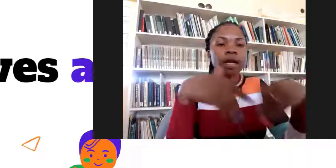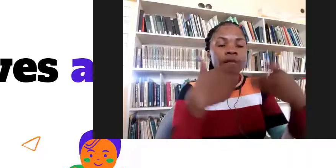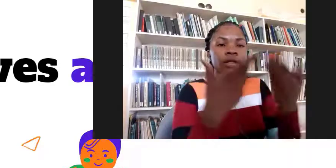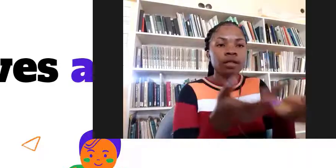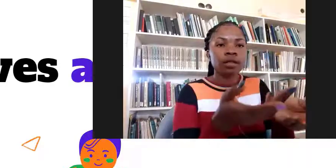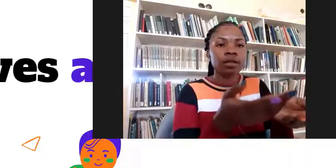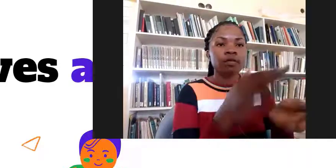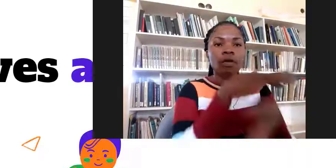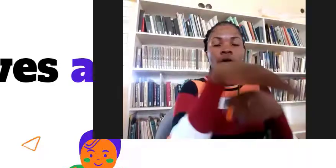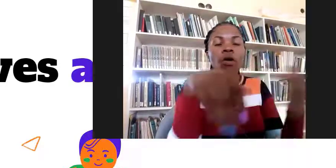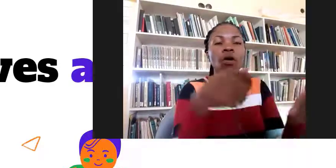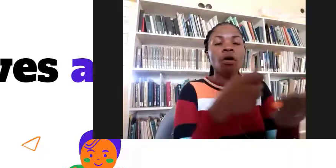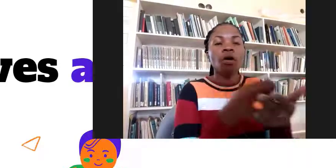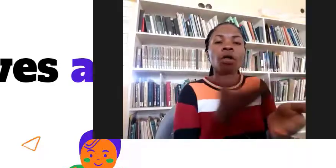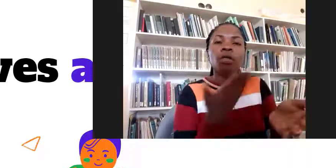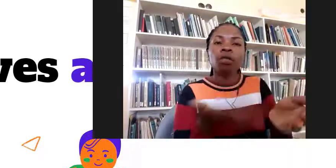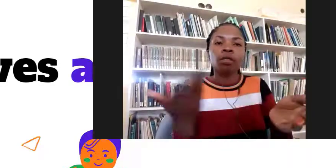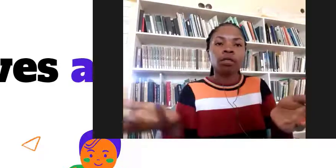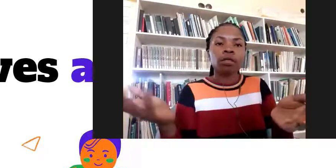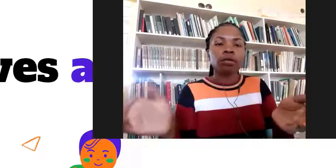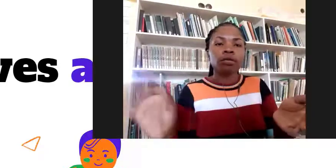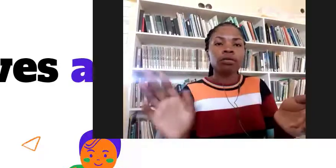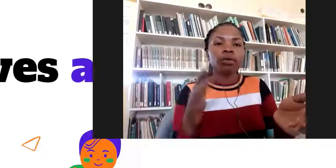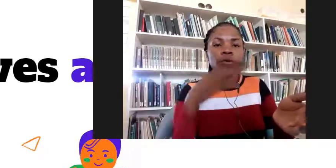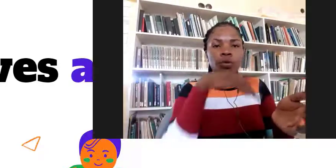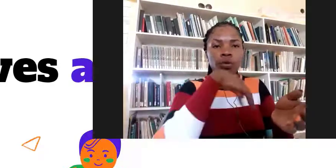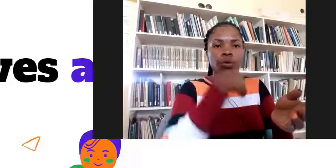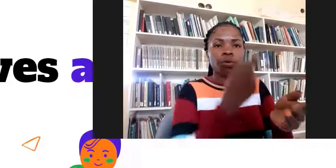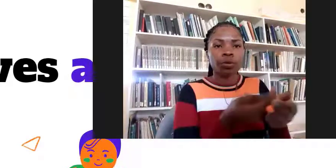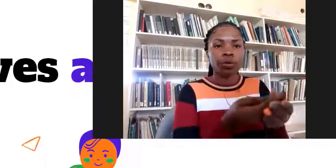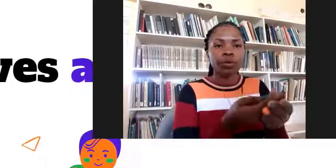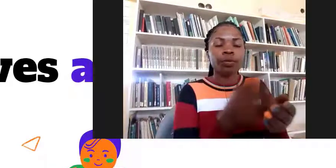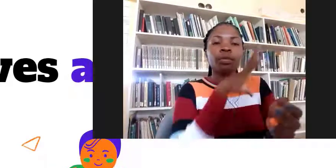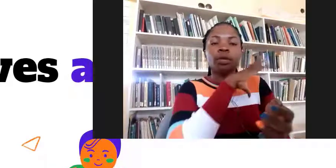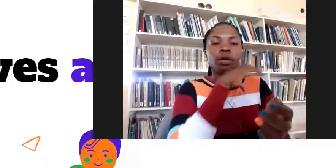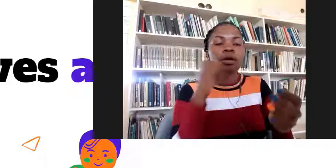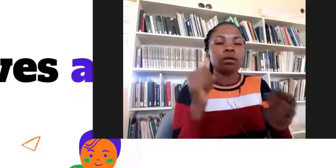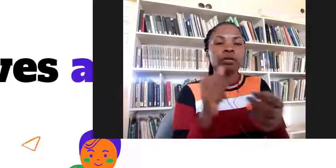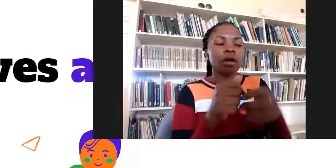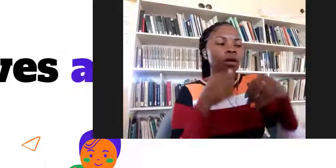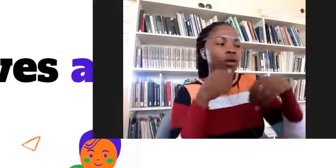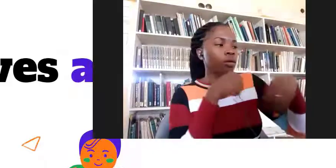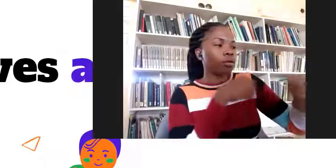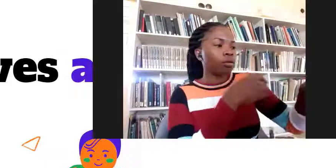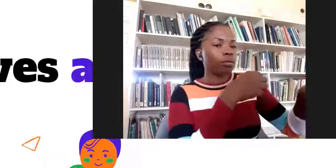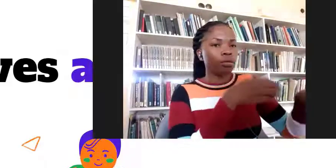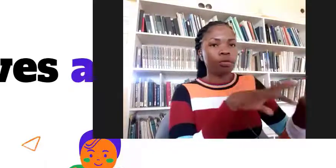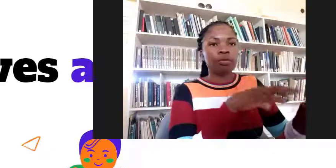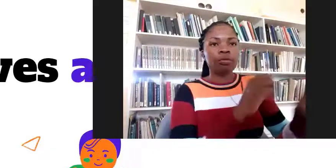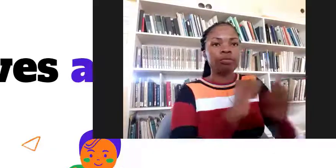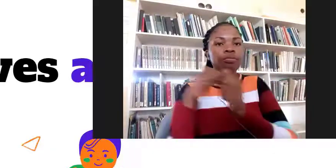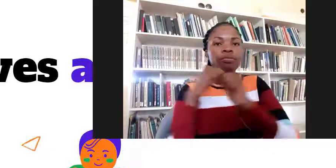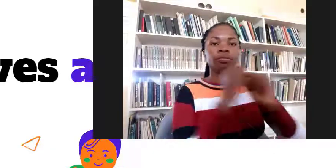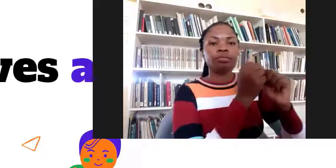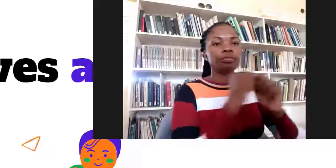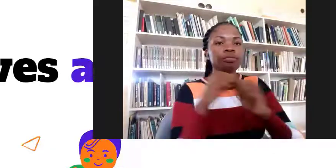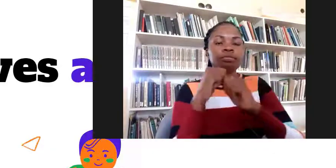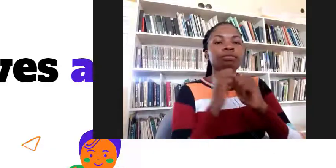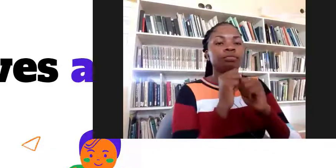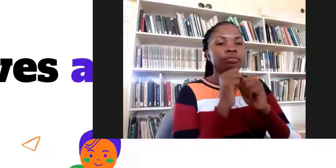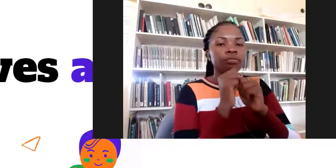Be fully present and remove distractions. So those are the objectives and the